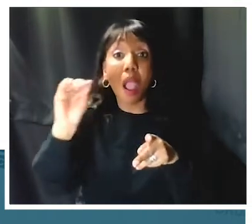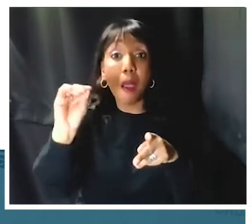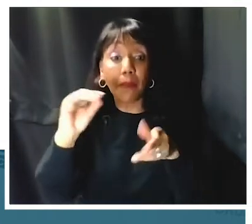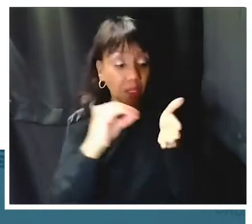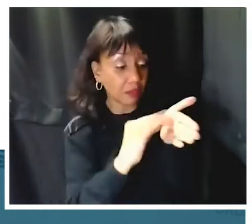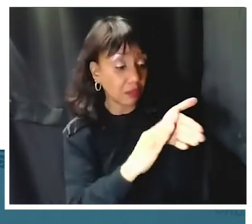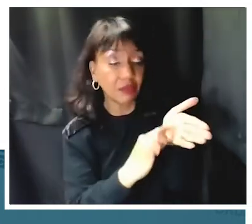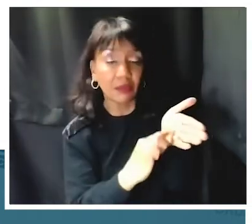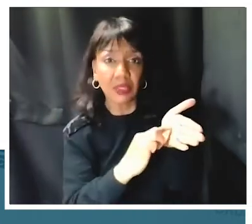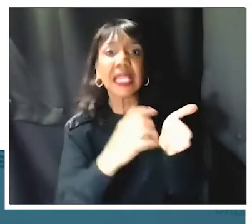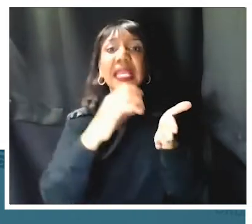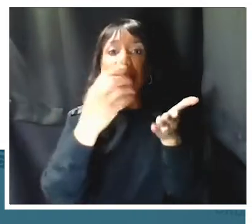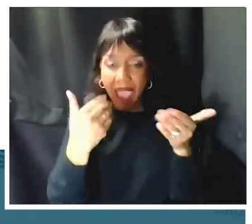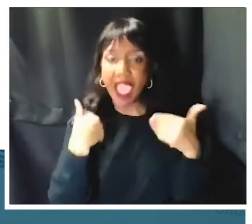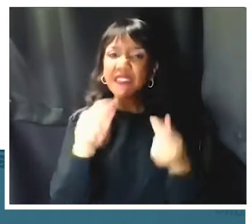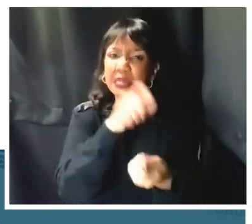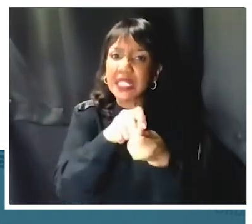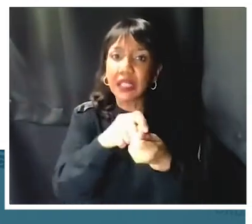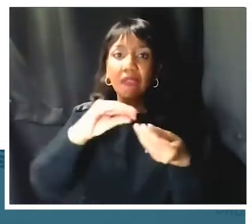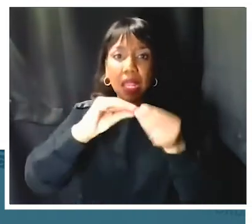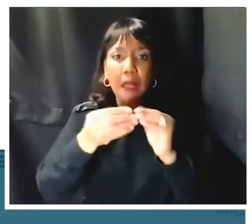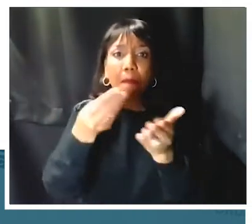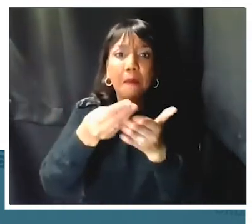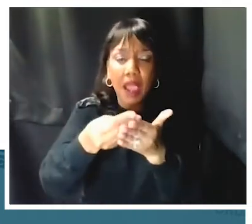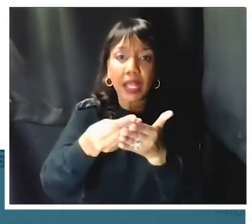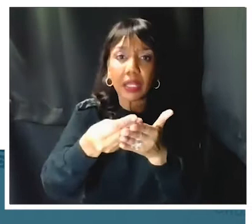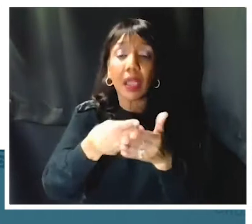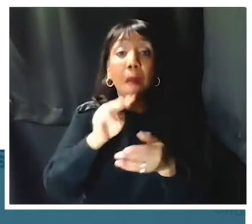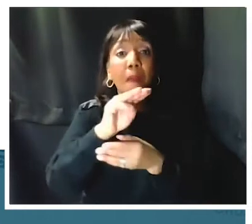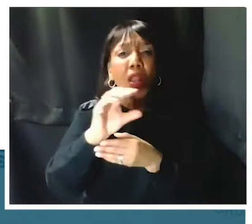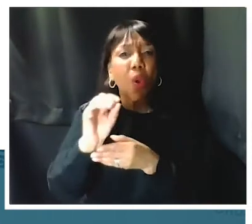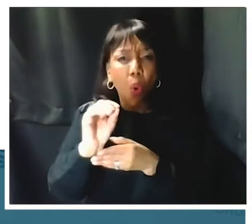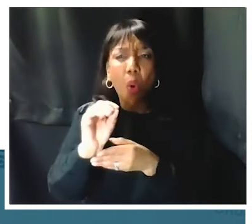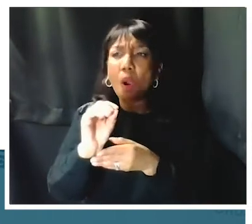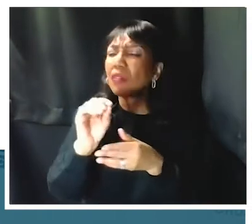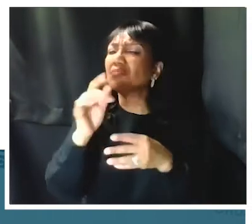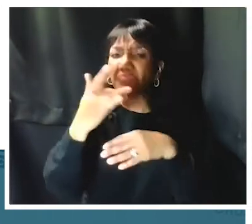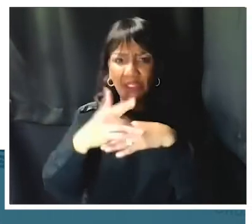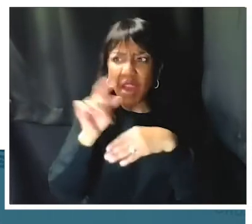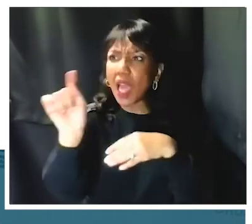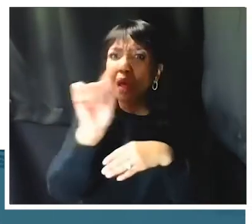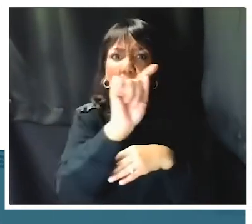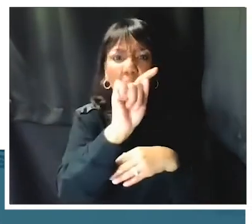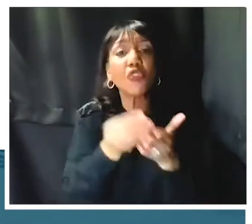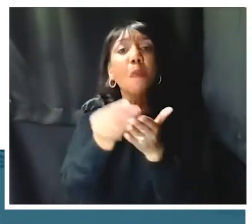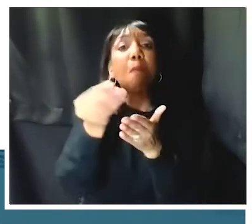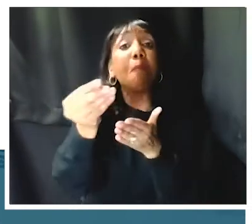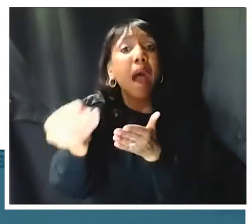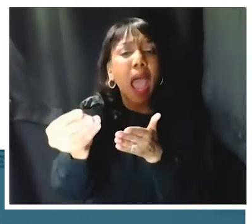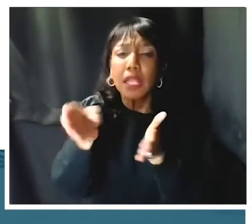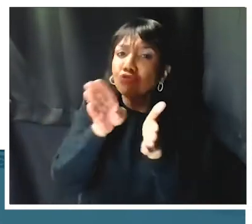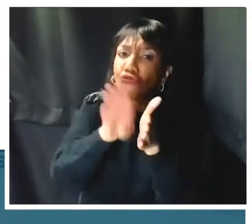it to receive a specified amount of cash. Money orders are widely available and cheap to